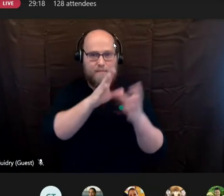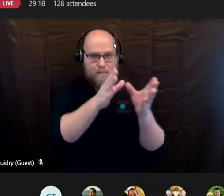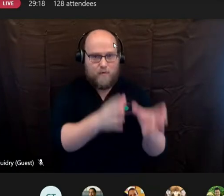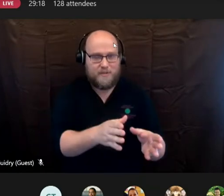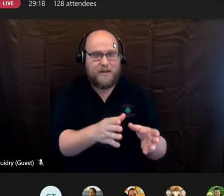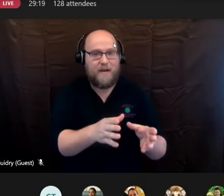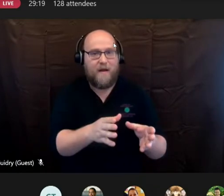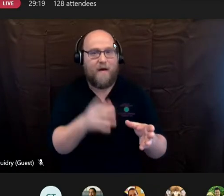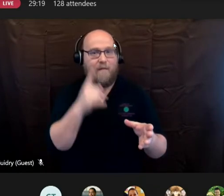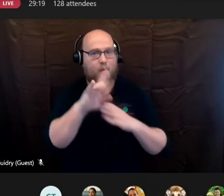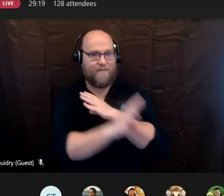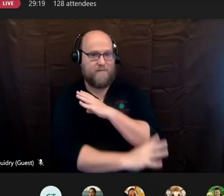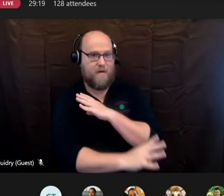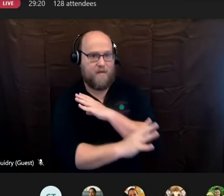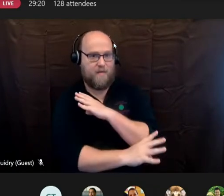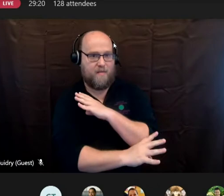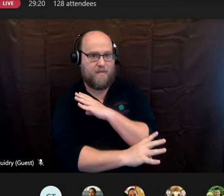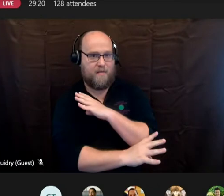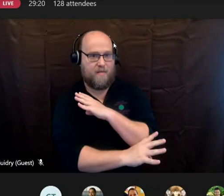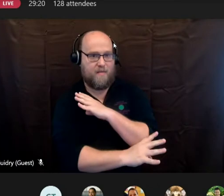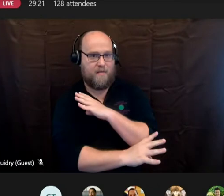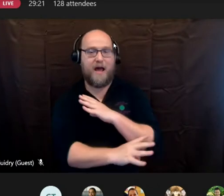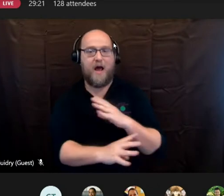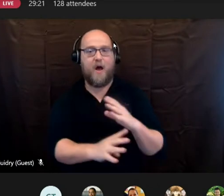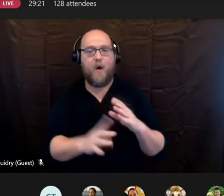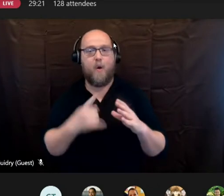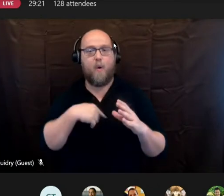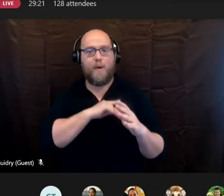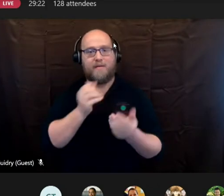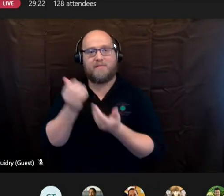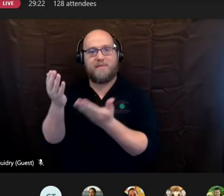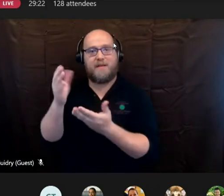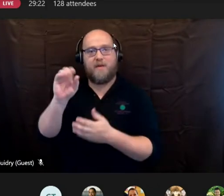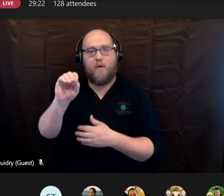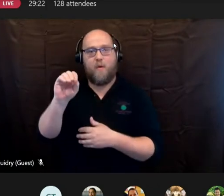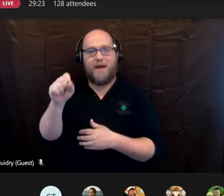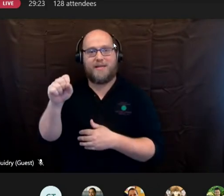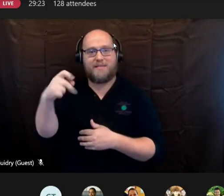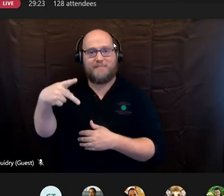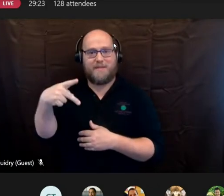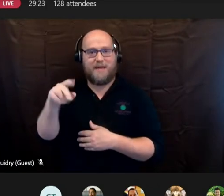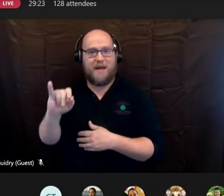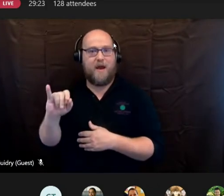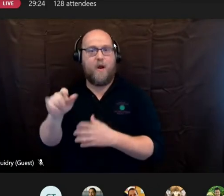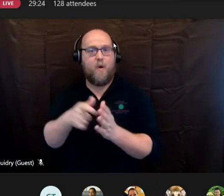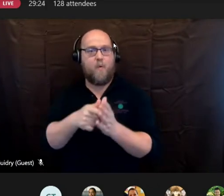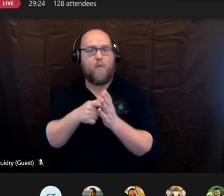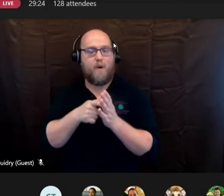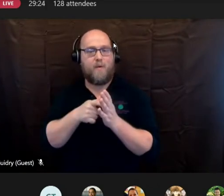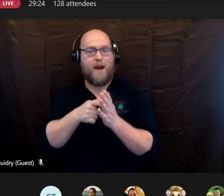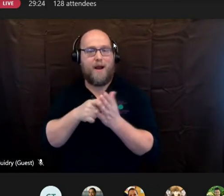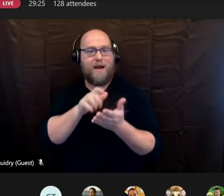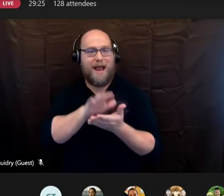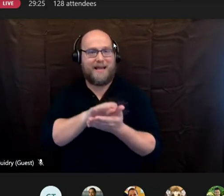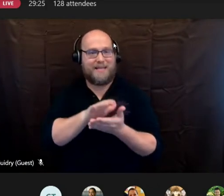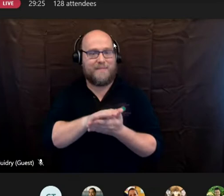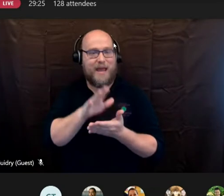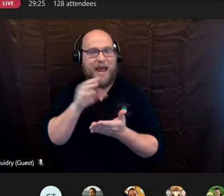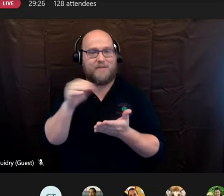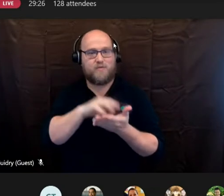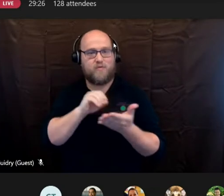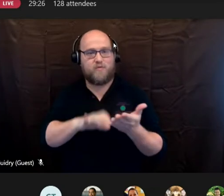is submitting the OSPI required academic and student well-being recovery plan. And today we'll